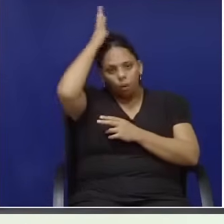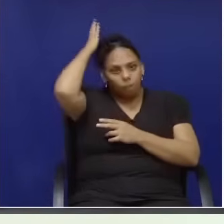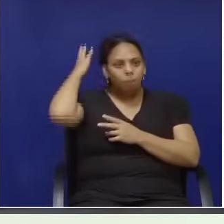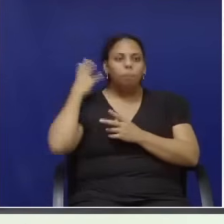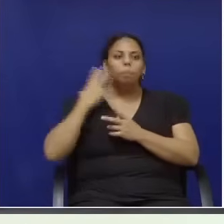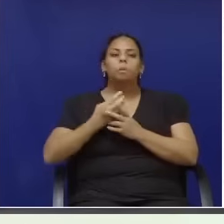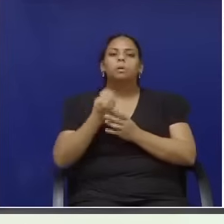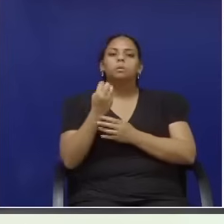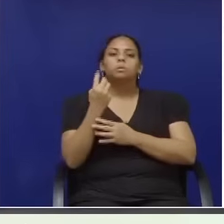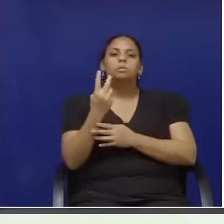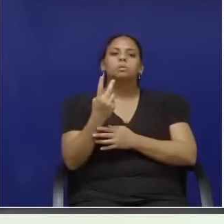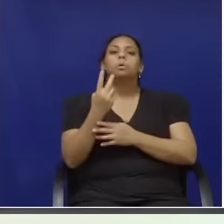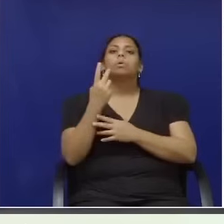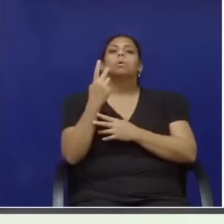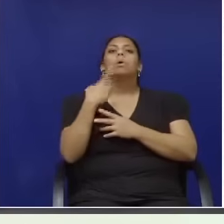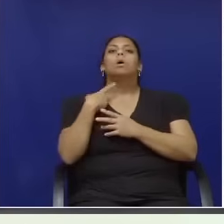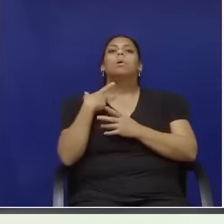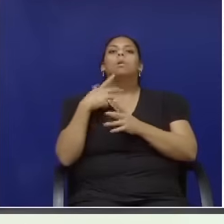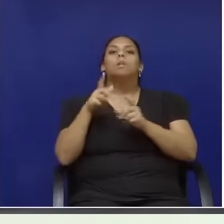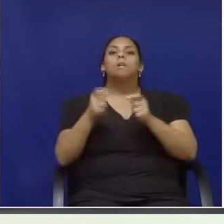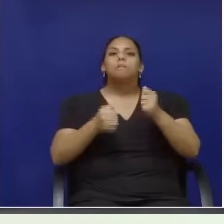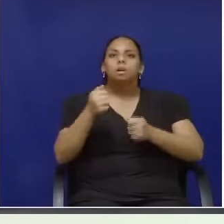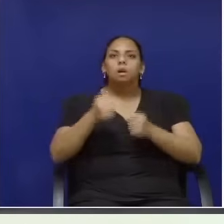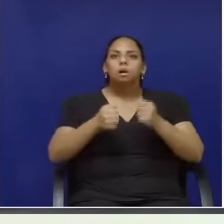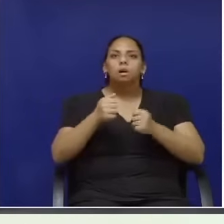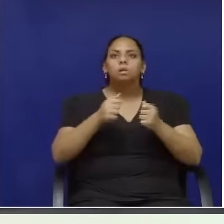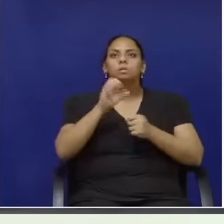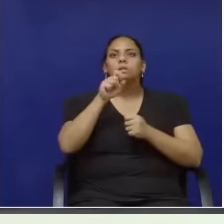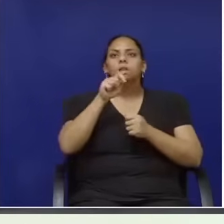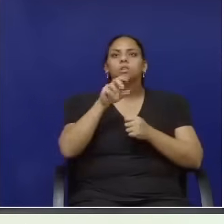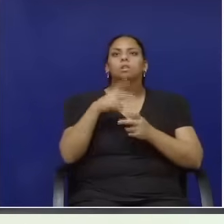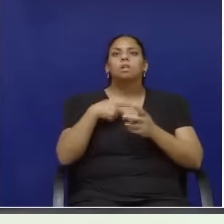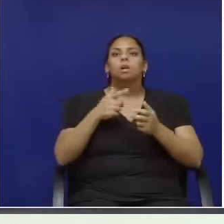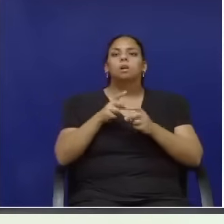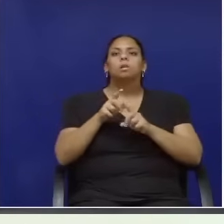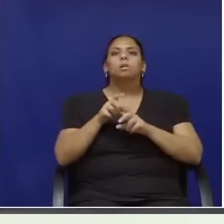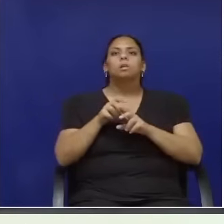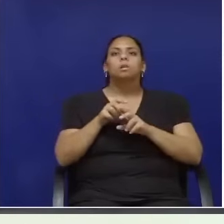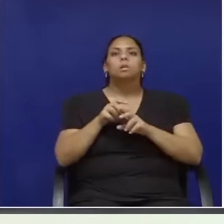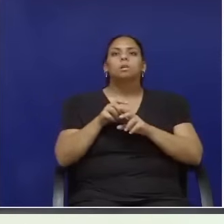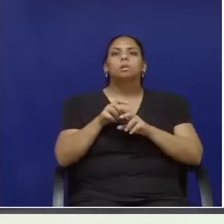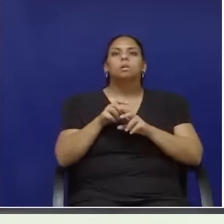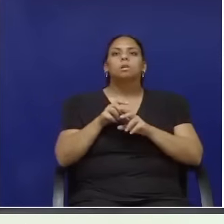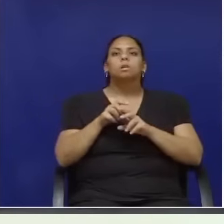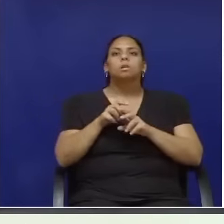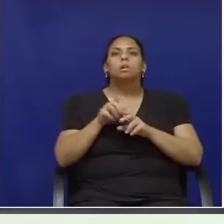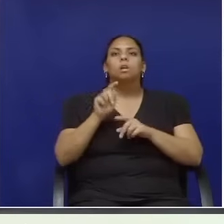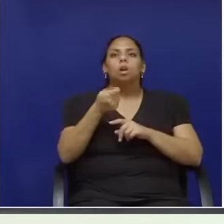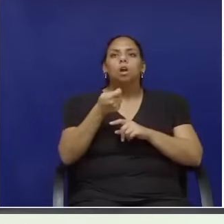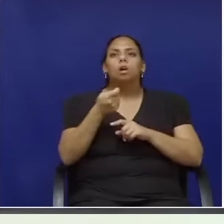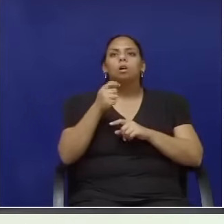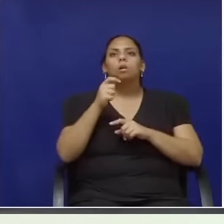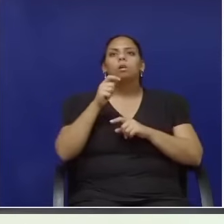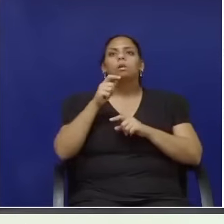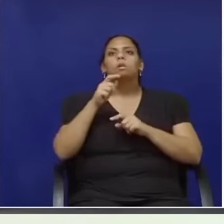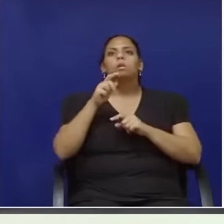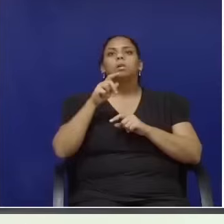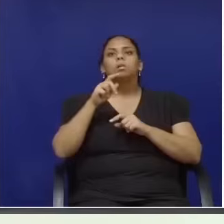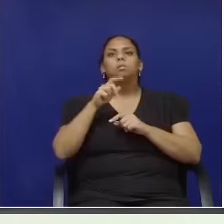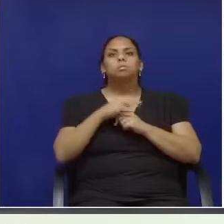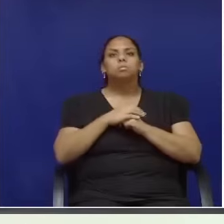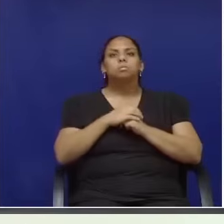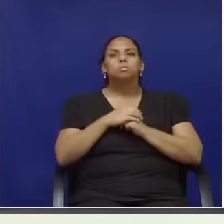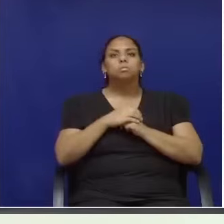with additional vehicles, bullet-resistant vests, and laptops as per its request